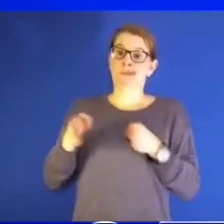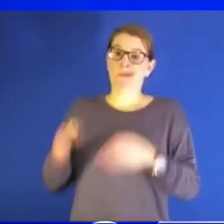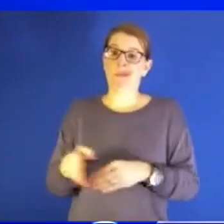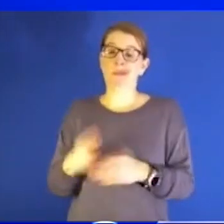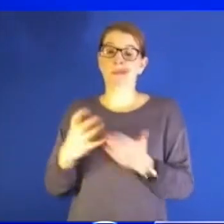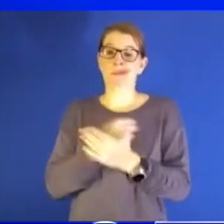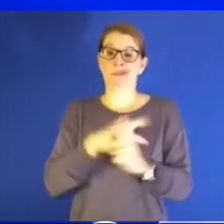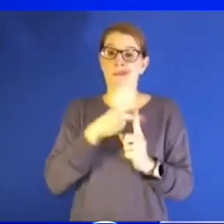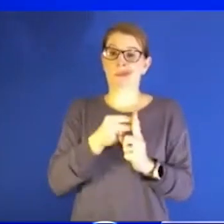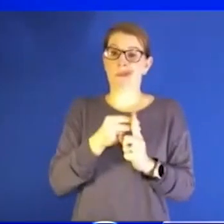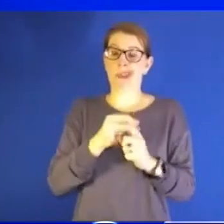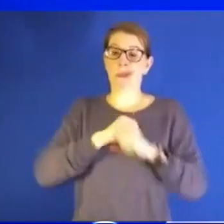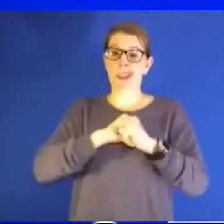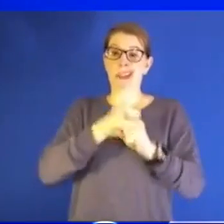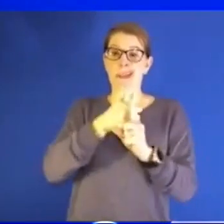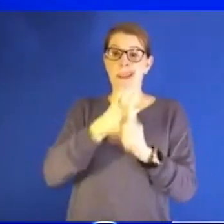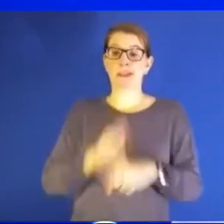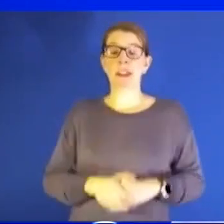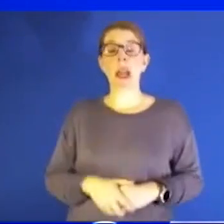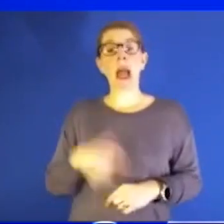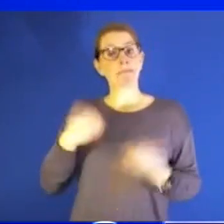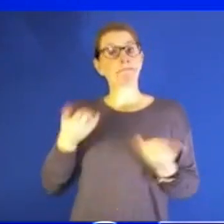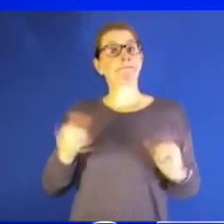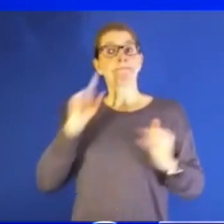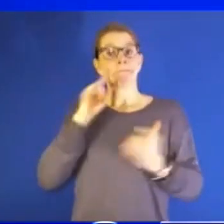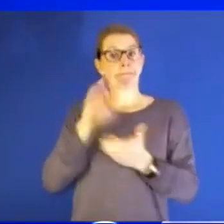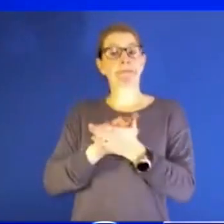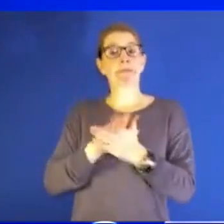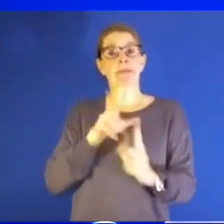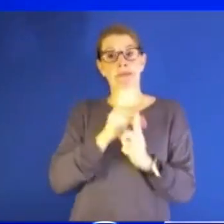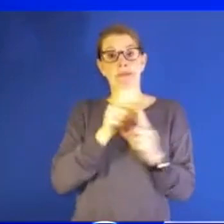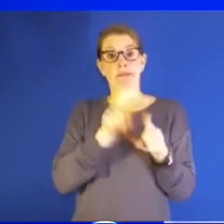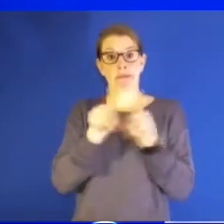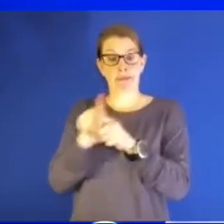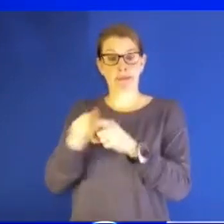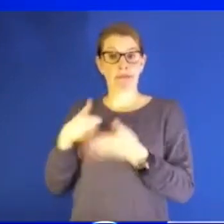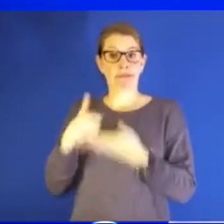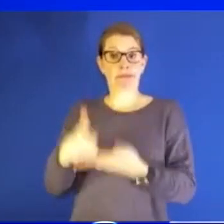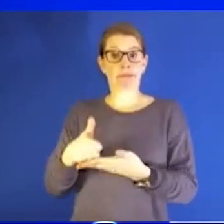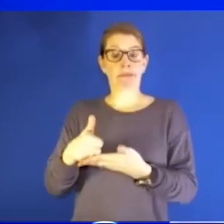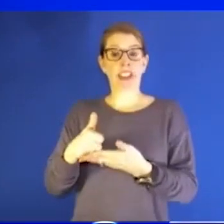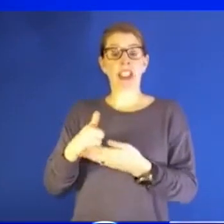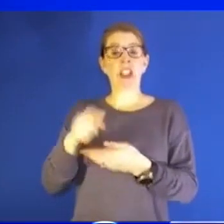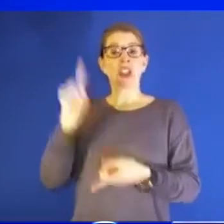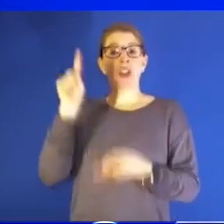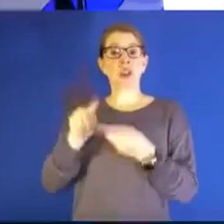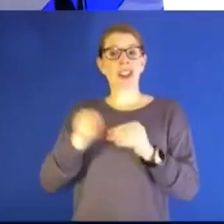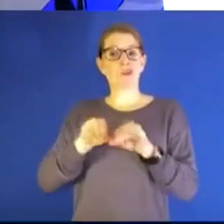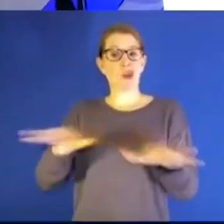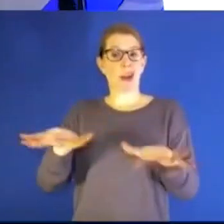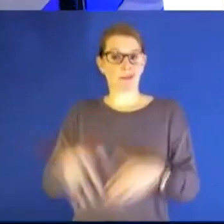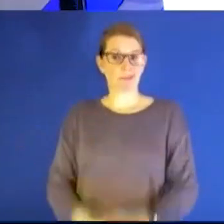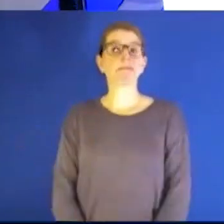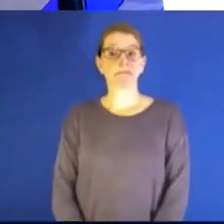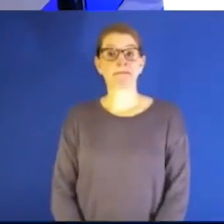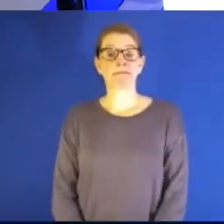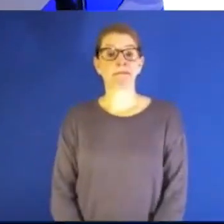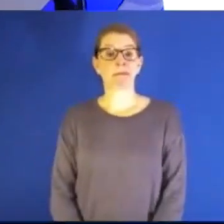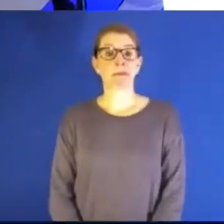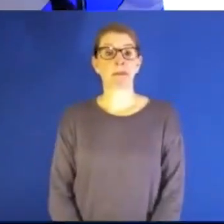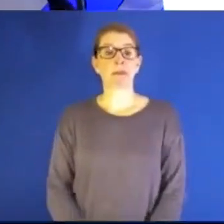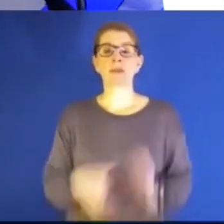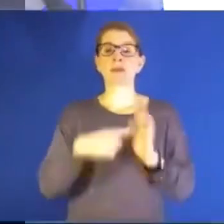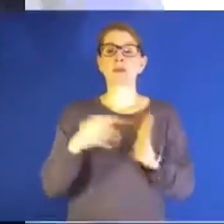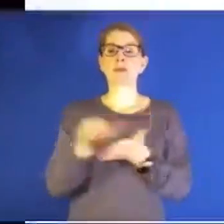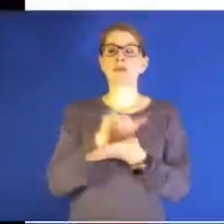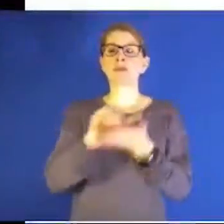protect themselves, because I still believe vaccination also does help decrease spread in some form or another as well. Can we show the New York Times heat map for just a